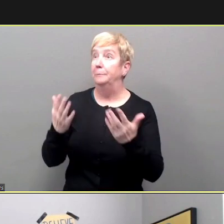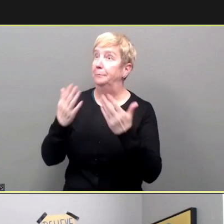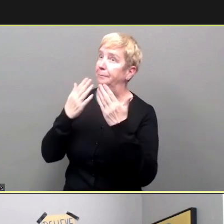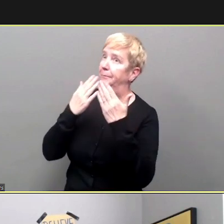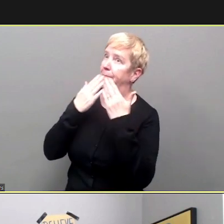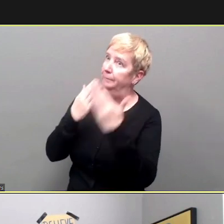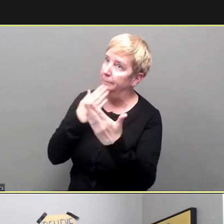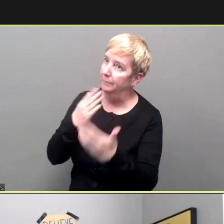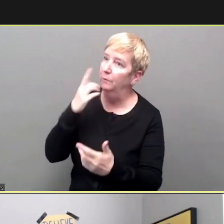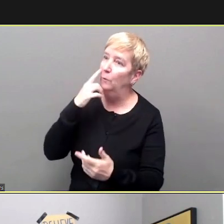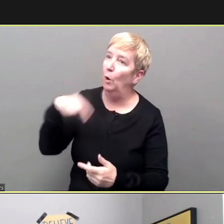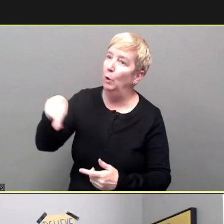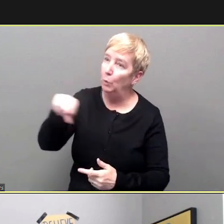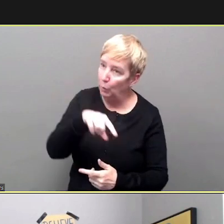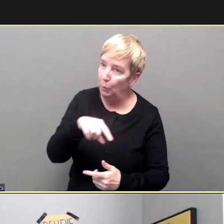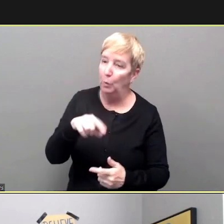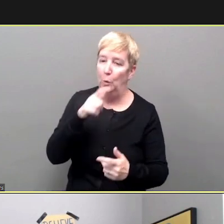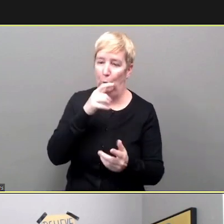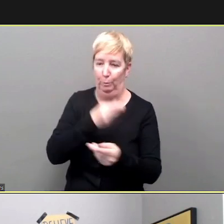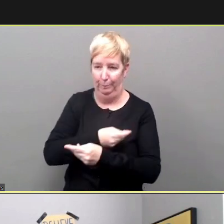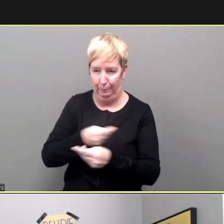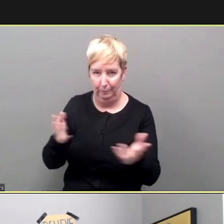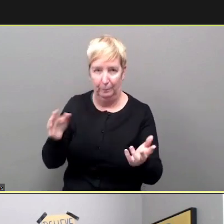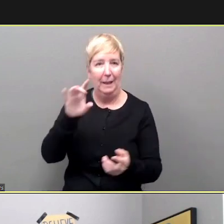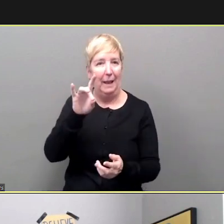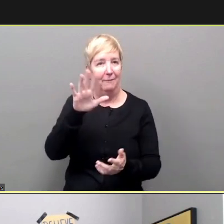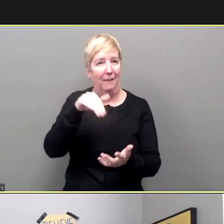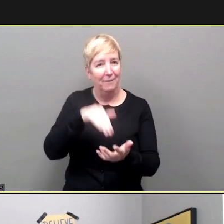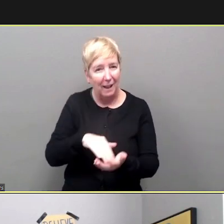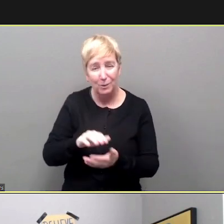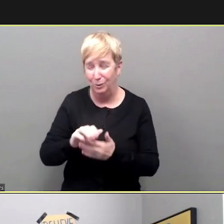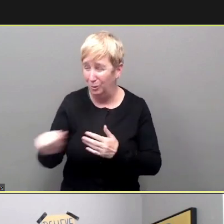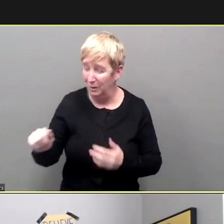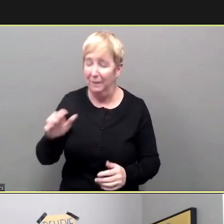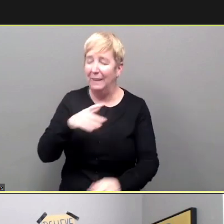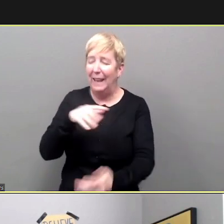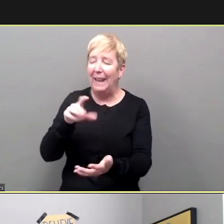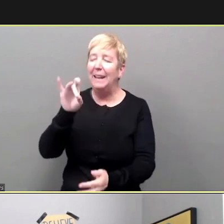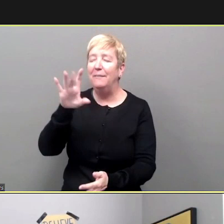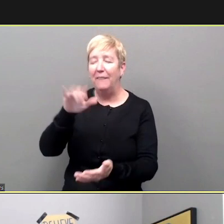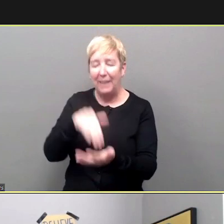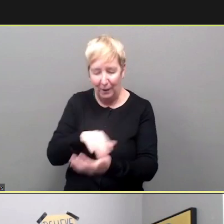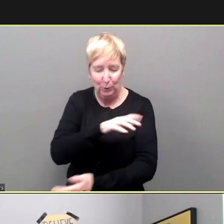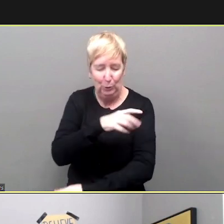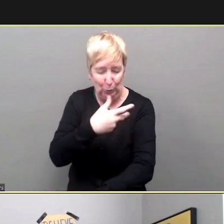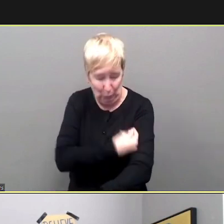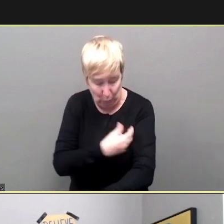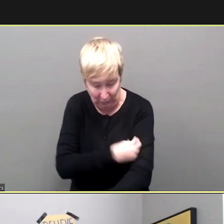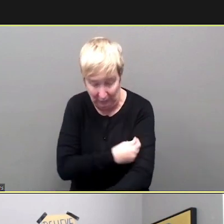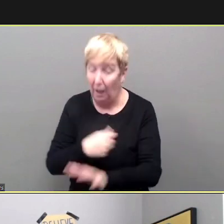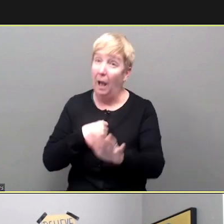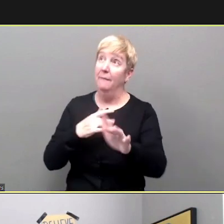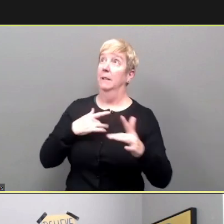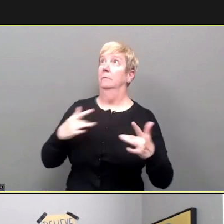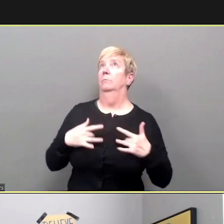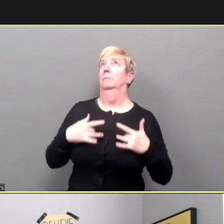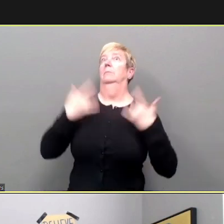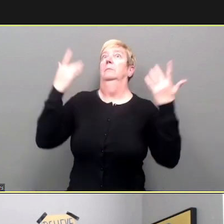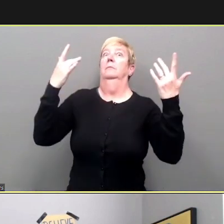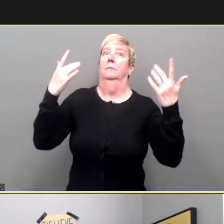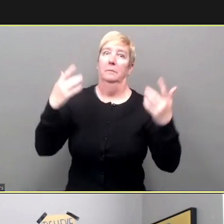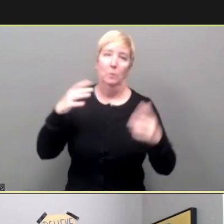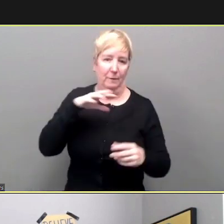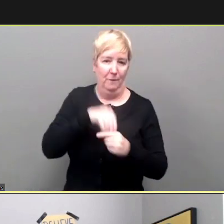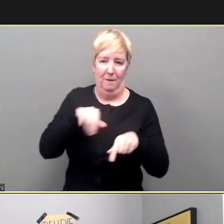who administered 85,000 doses. I feel so privileged to be part of an amazing team in the New Mexico Department